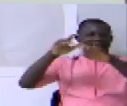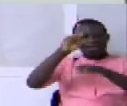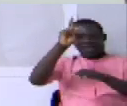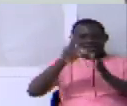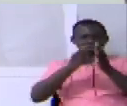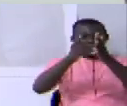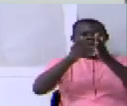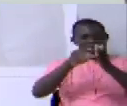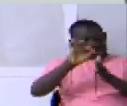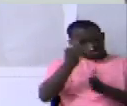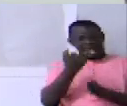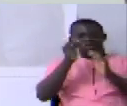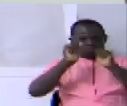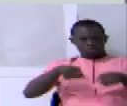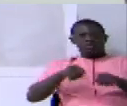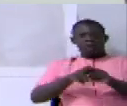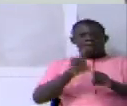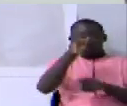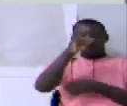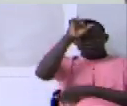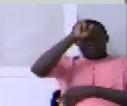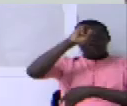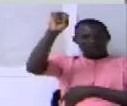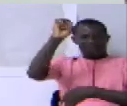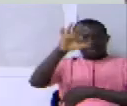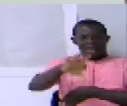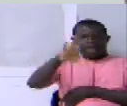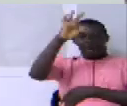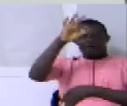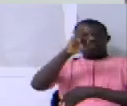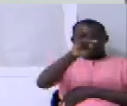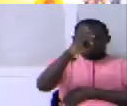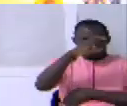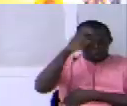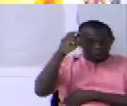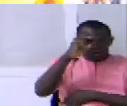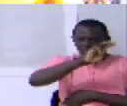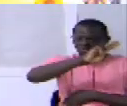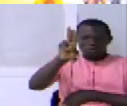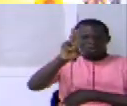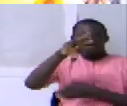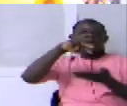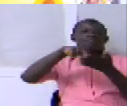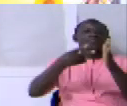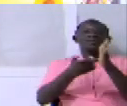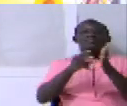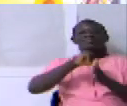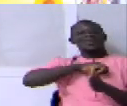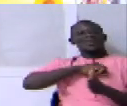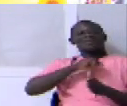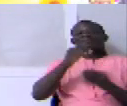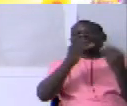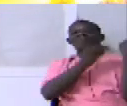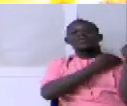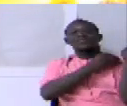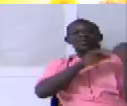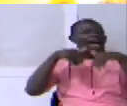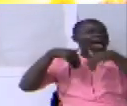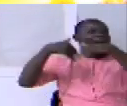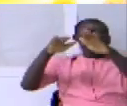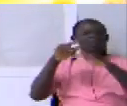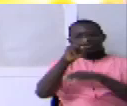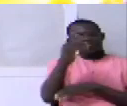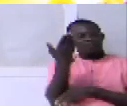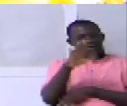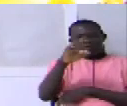appoint you. He cannot dismiss you. Atemete tombong do kola katu ninku munai Director General tombong asa bayno.